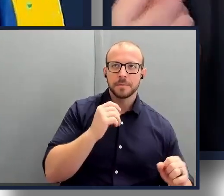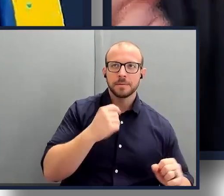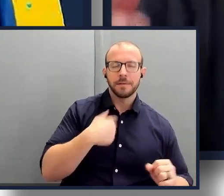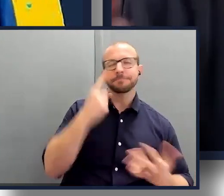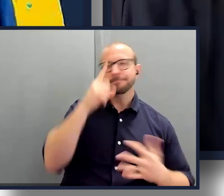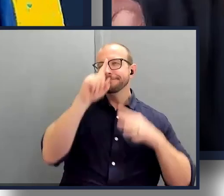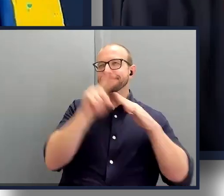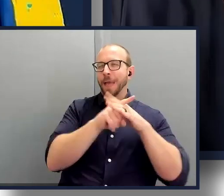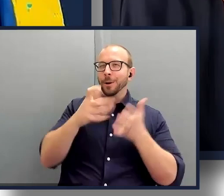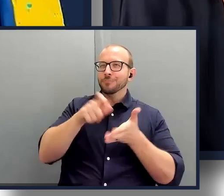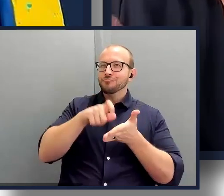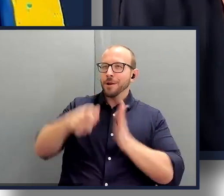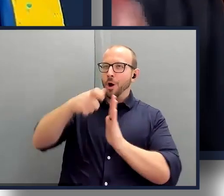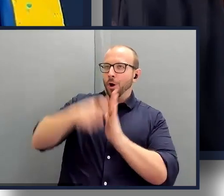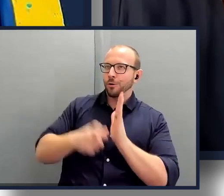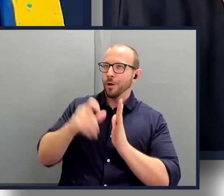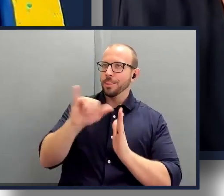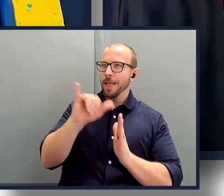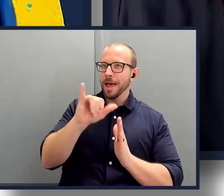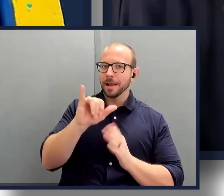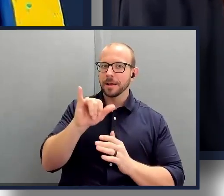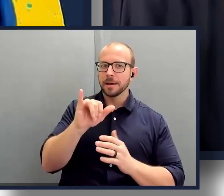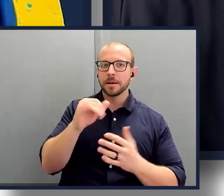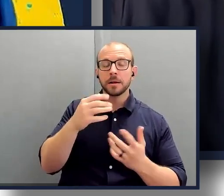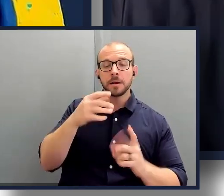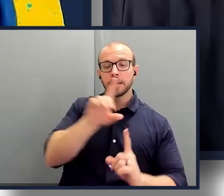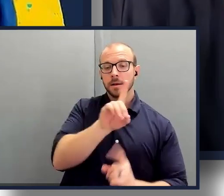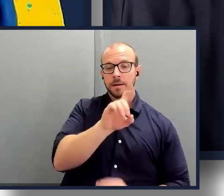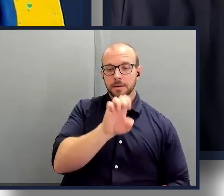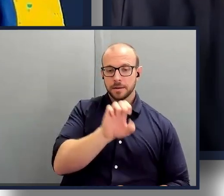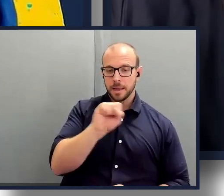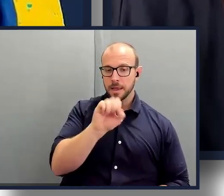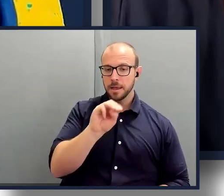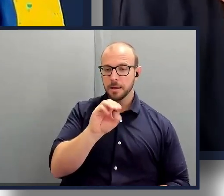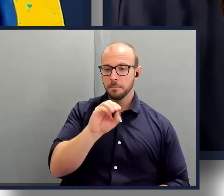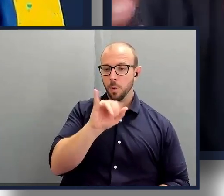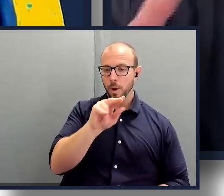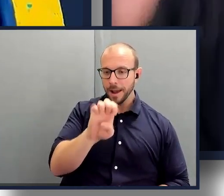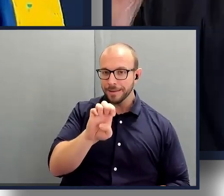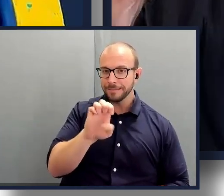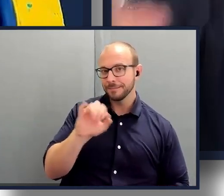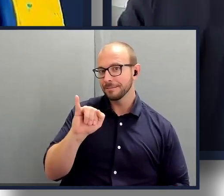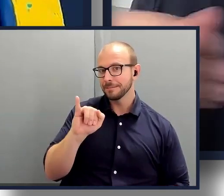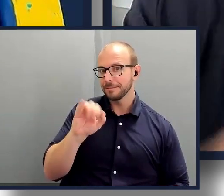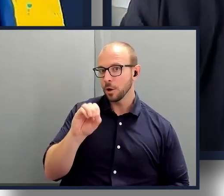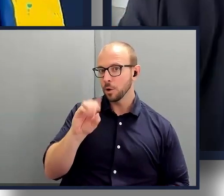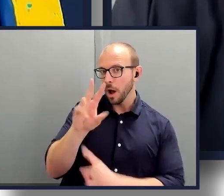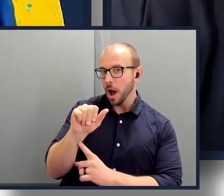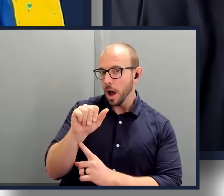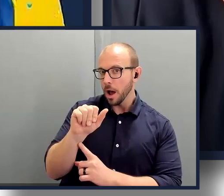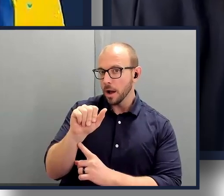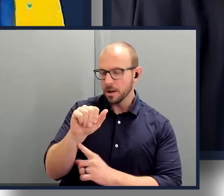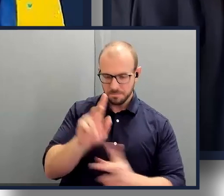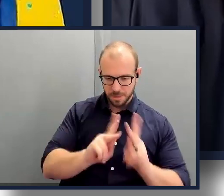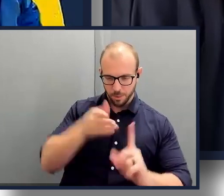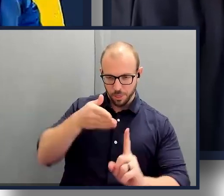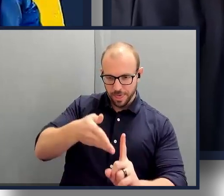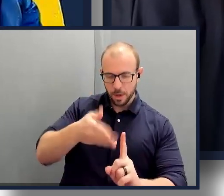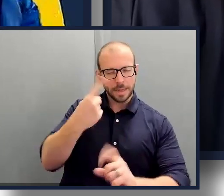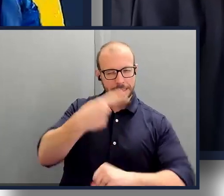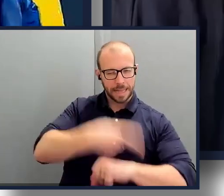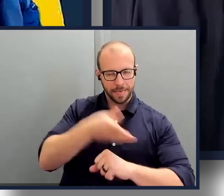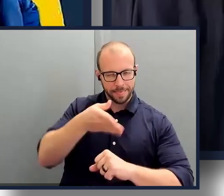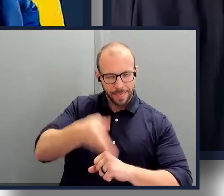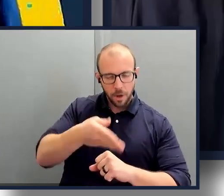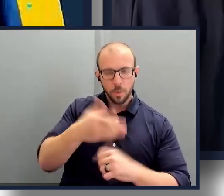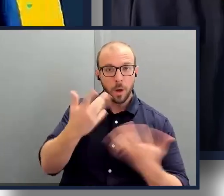like, what would a day in Des Moines look and feel like if a whole series of rights and freedoms that we take